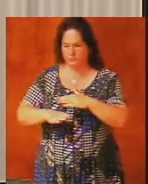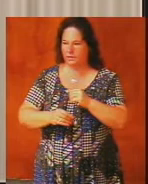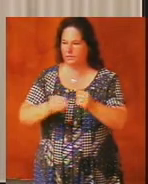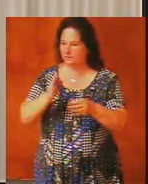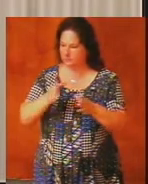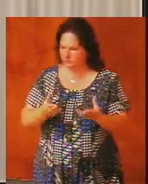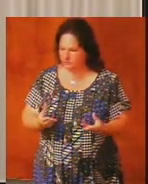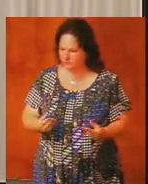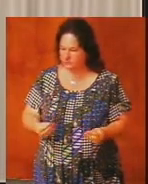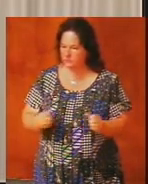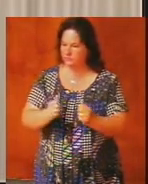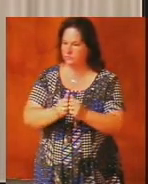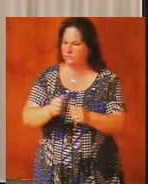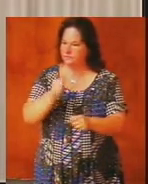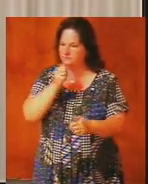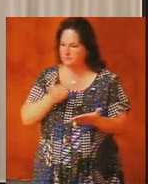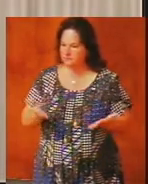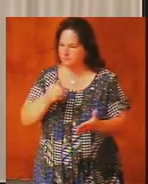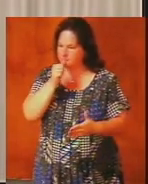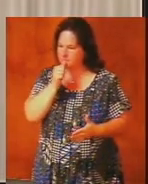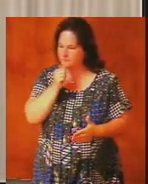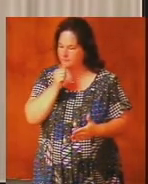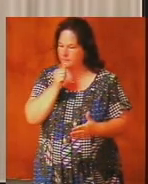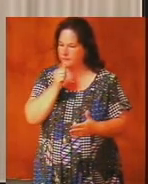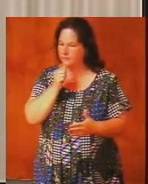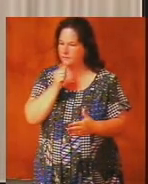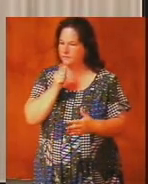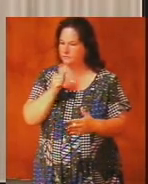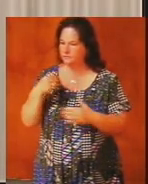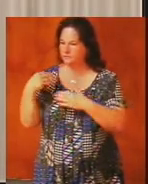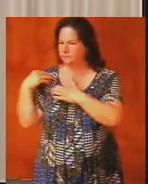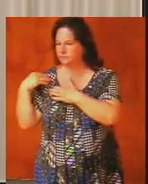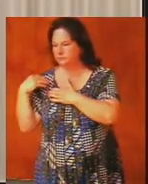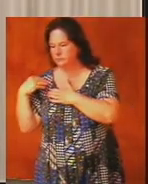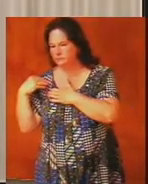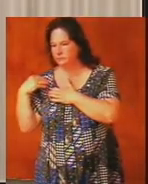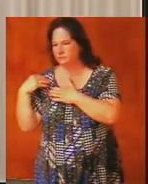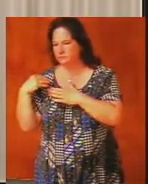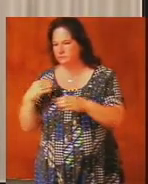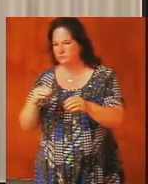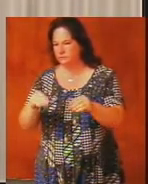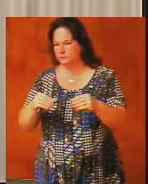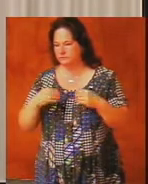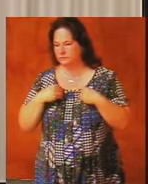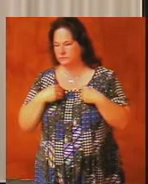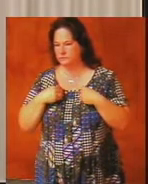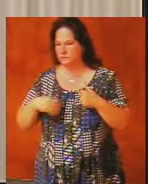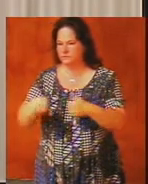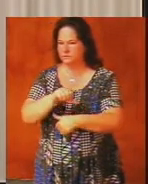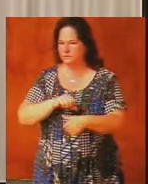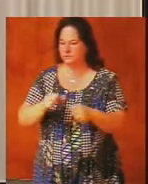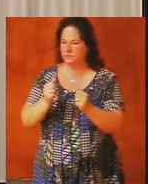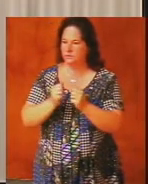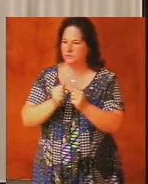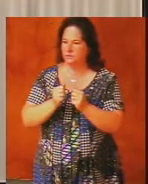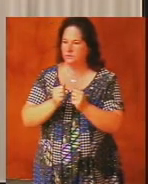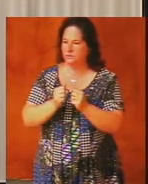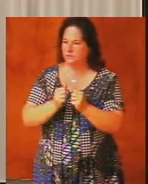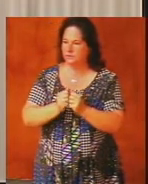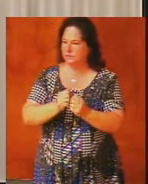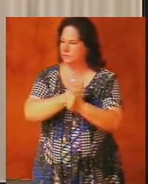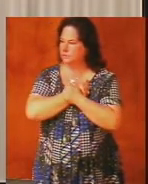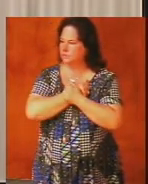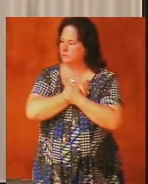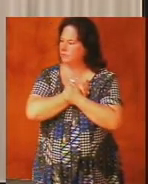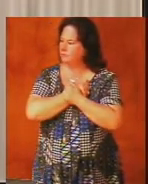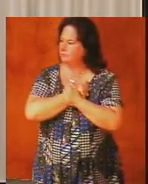with long-suffering, bearing with one another in love. As